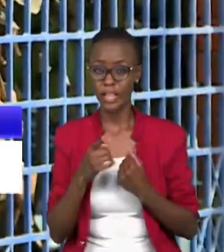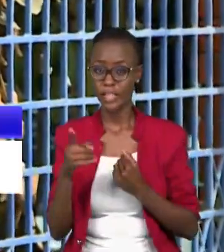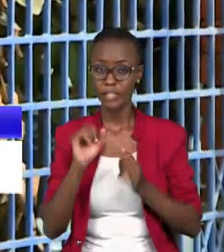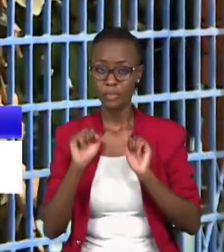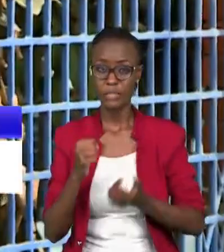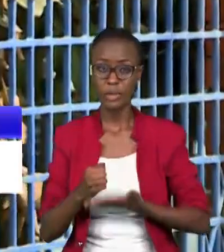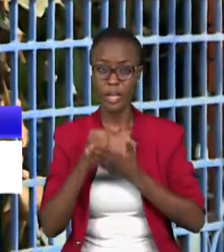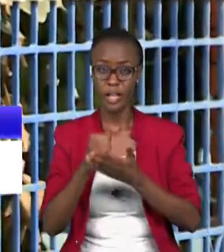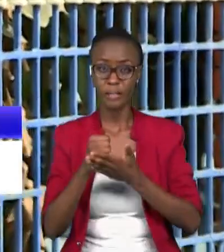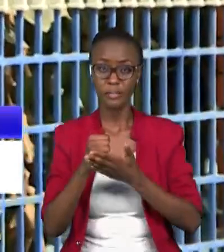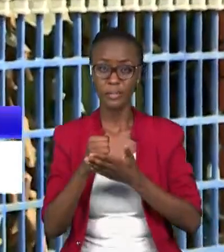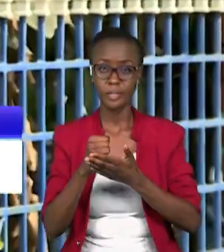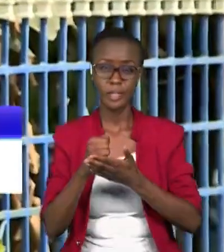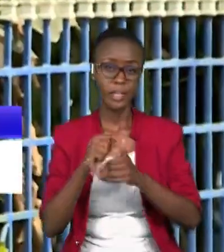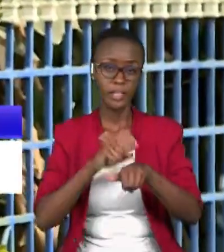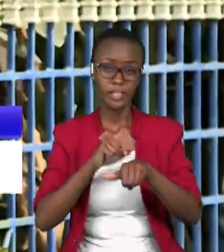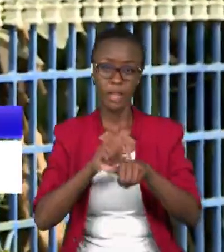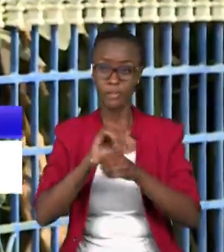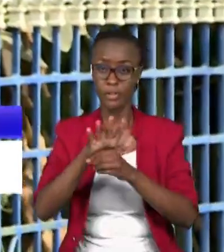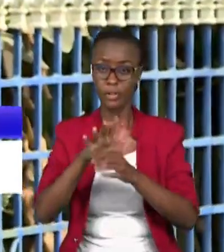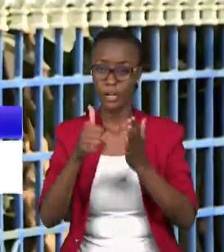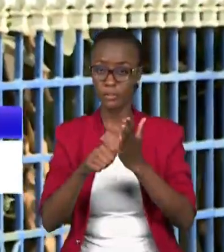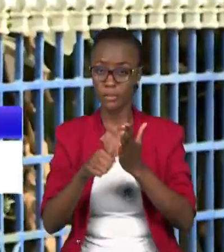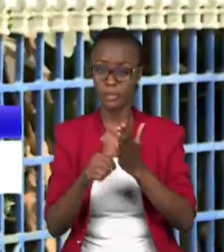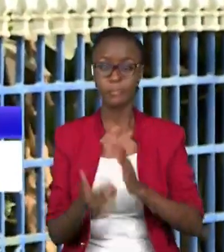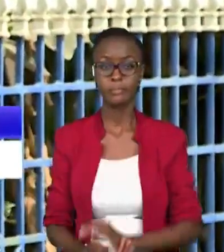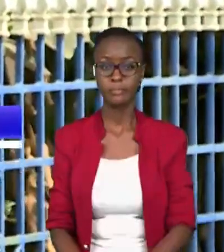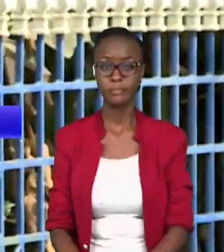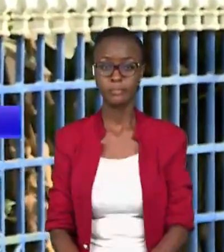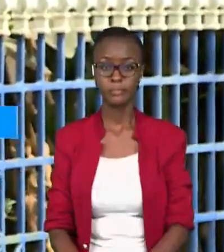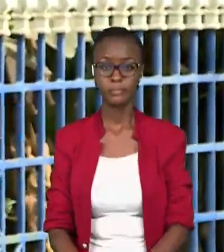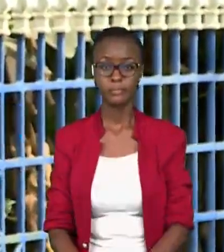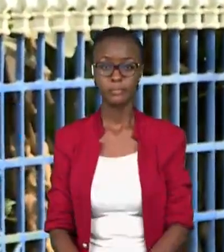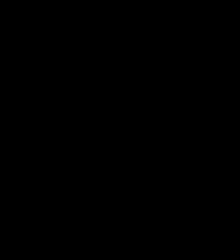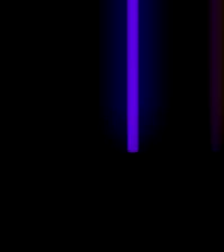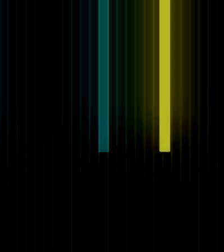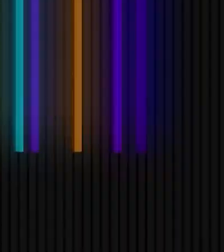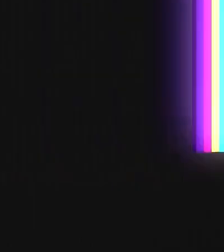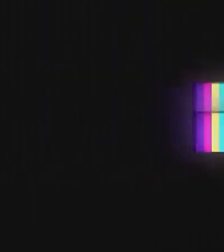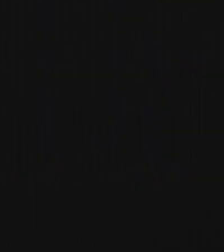edge in the fight against COVID-19. Sheila Ngetich, Switch TV, Nairobi.